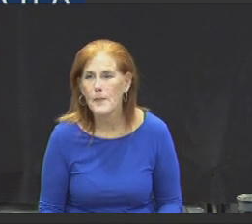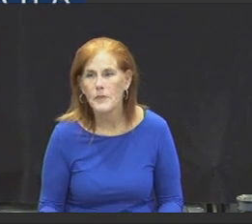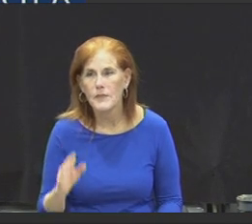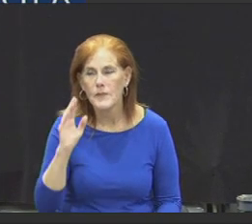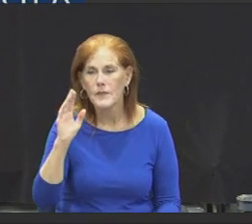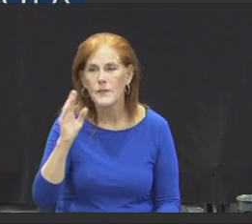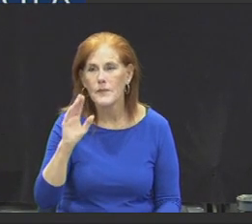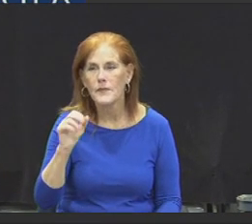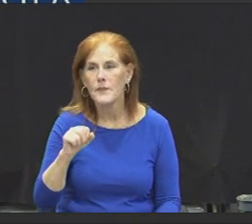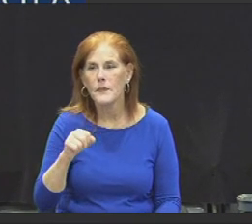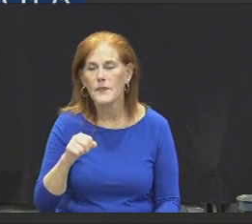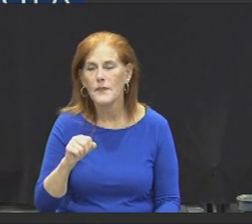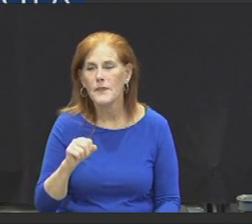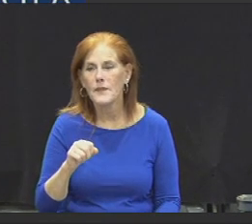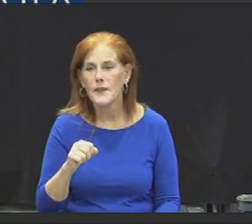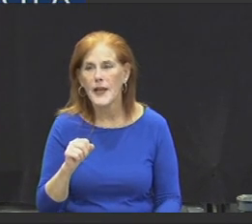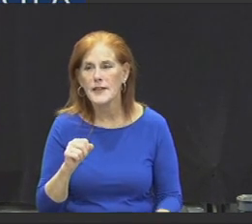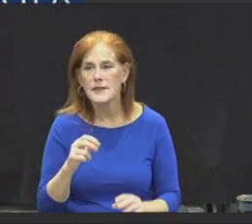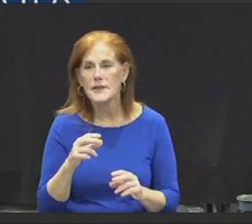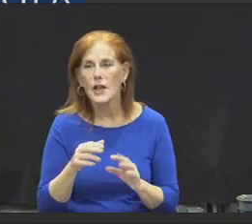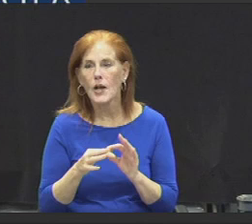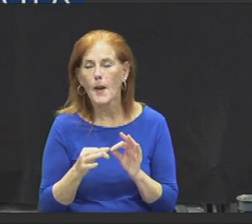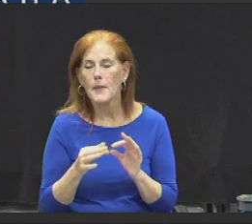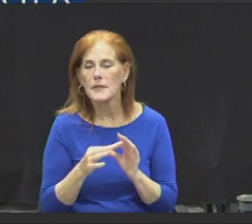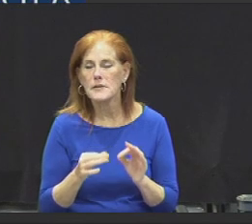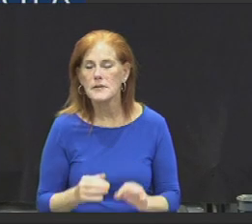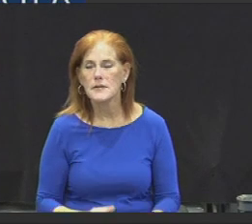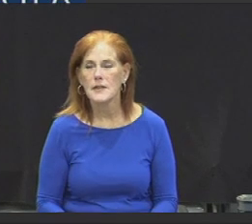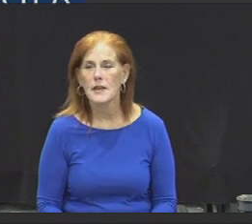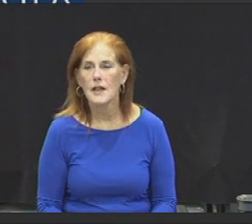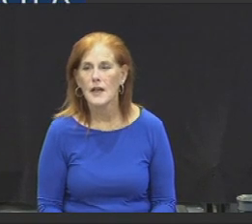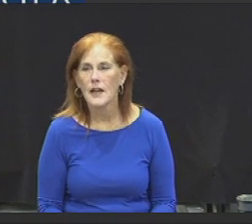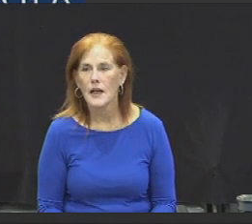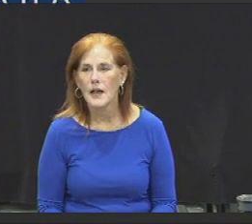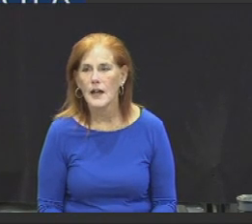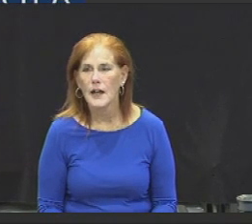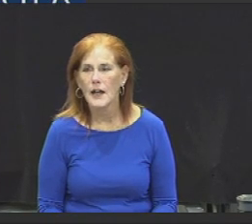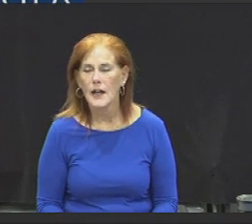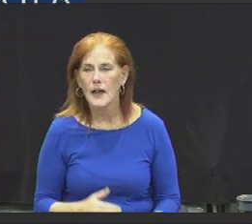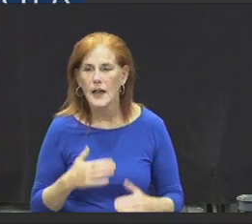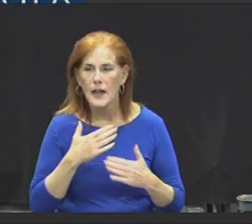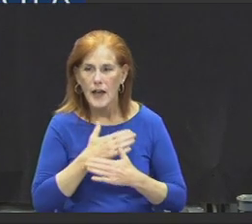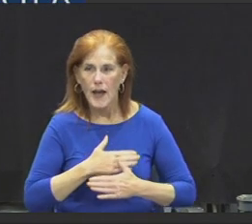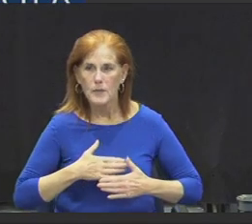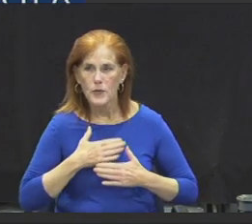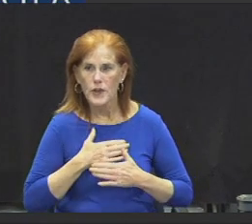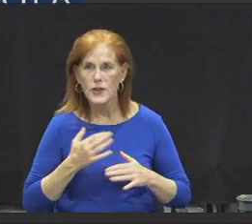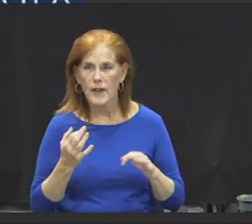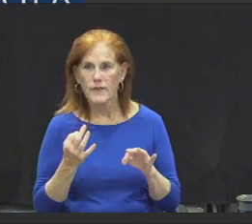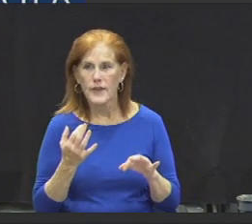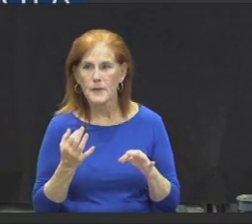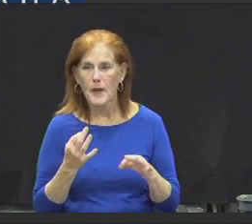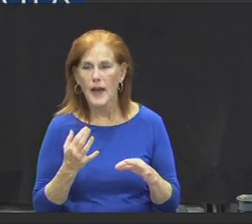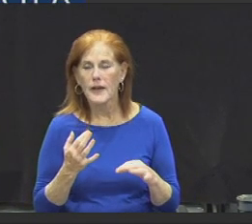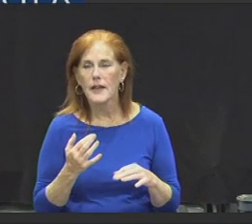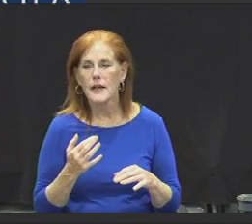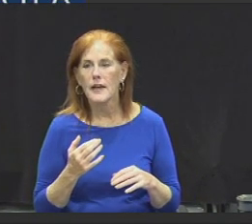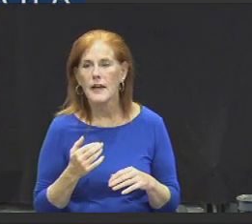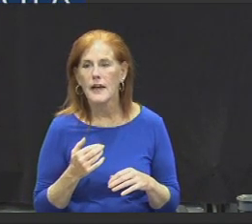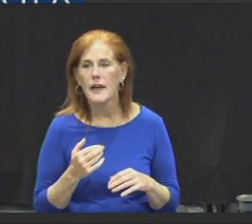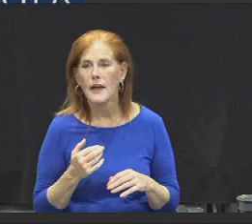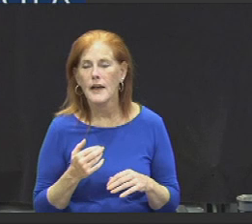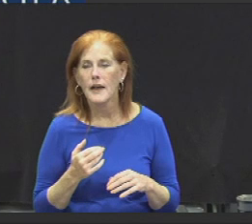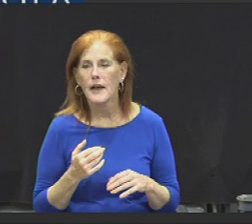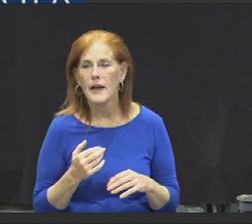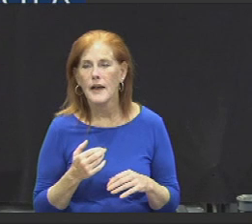Hi, everyone. Yes, just a quick comment. Sure. Thank you. I appreciate the feedback, and ironically,